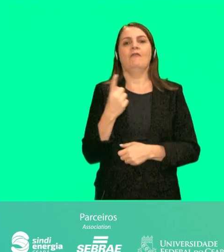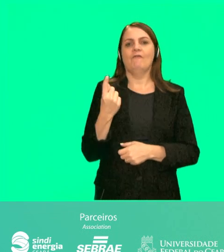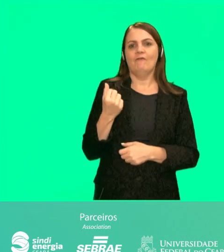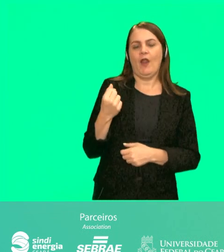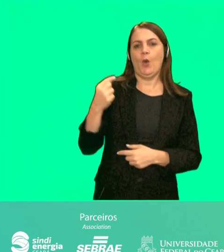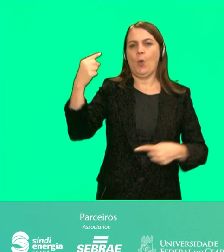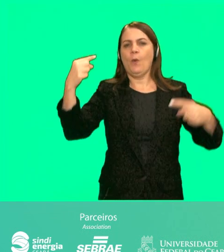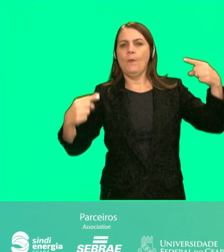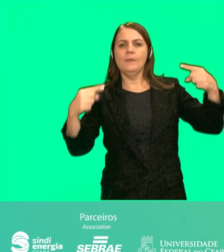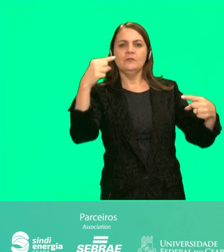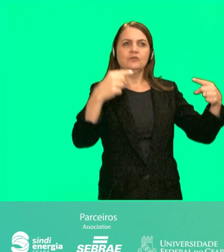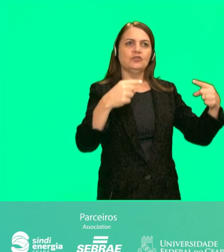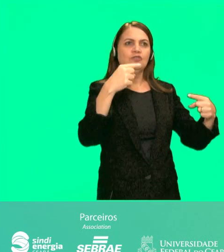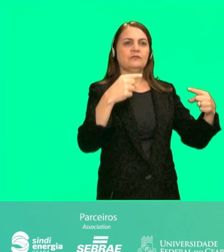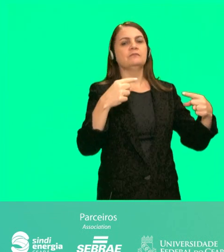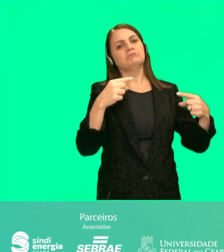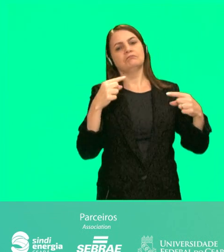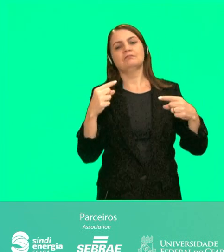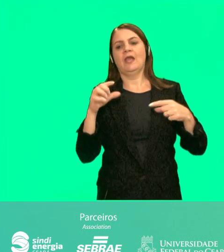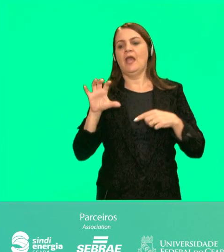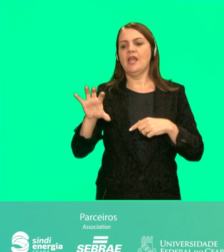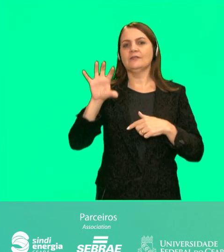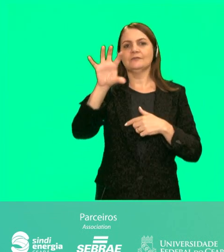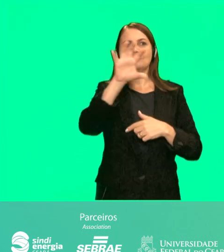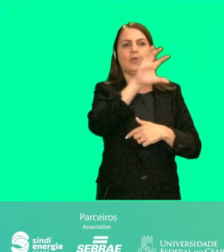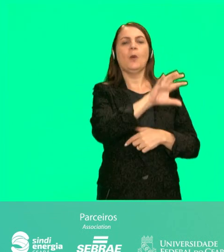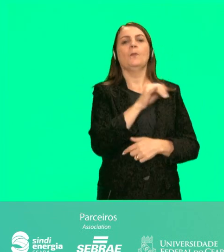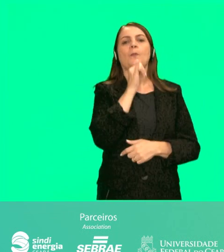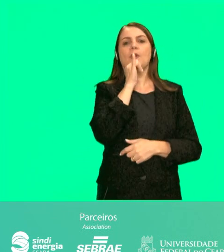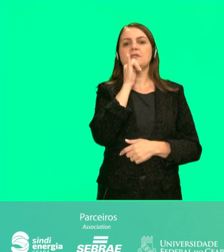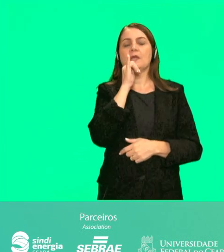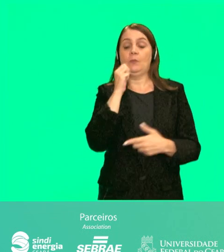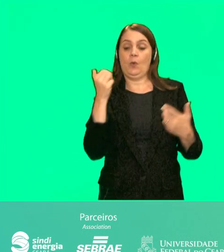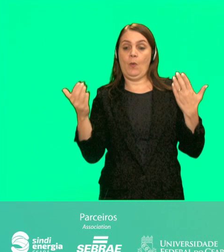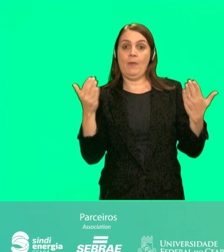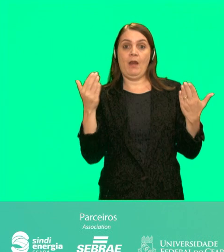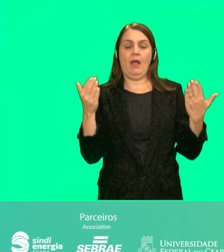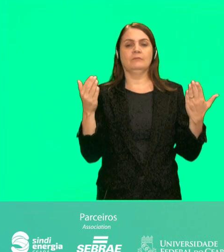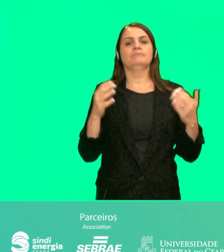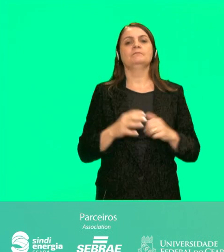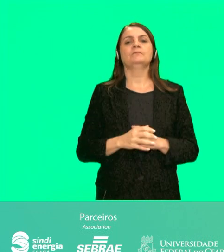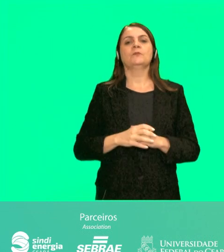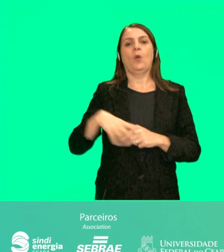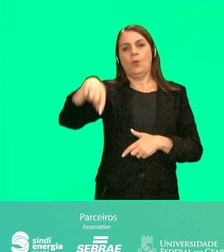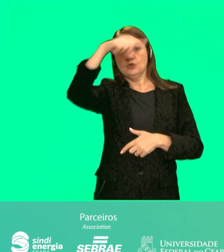capacity that is very competitive regionally in relation, for example, to Chile.